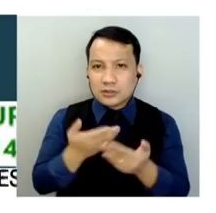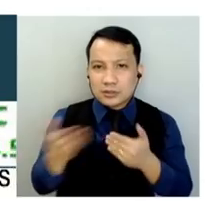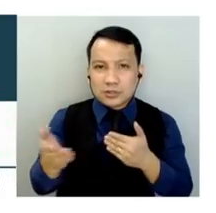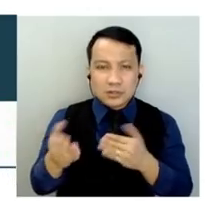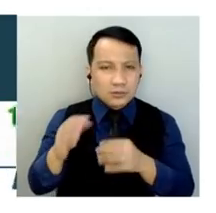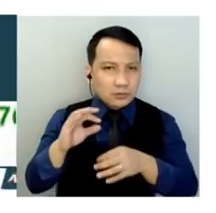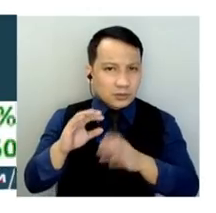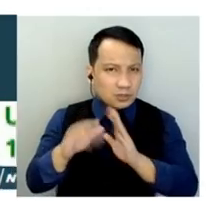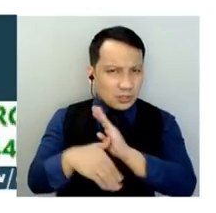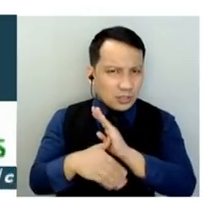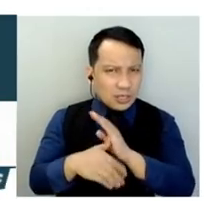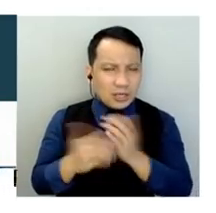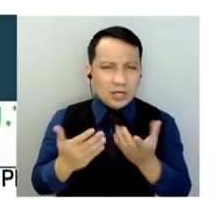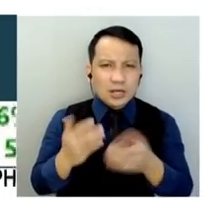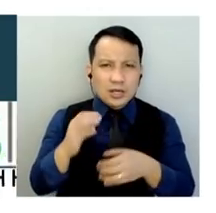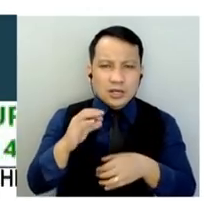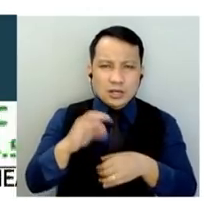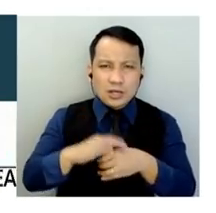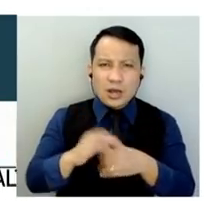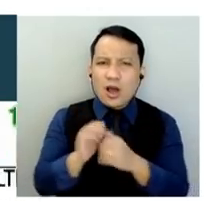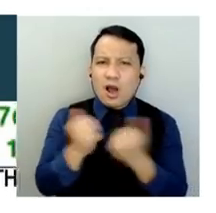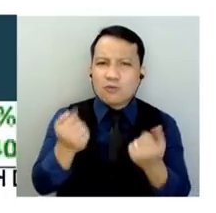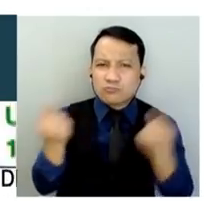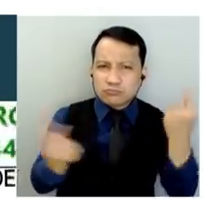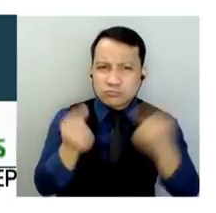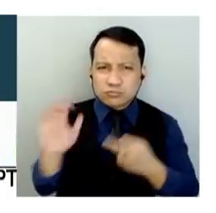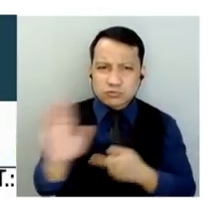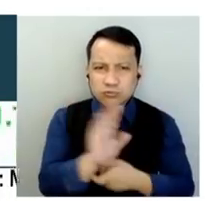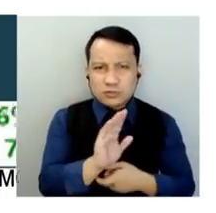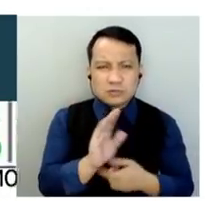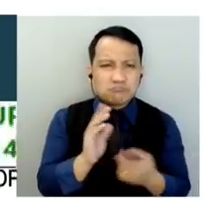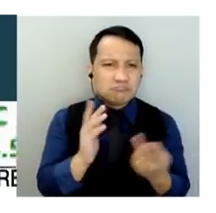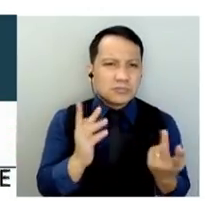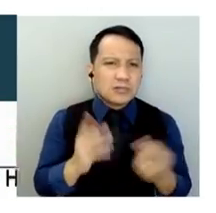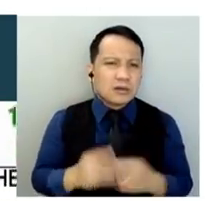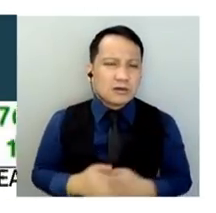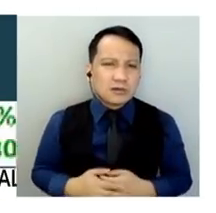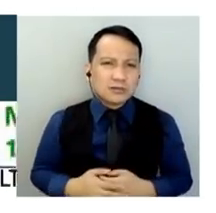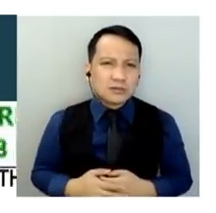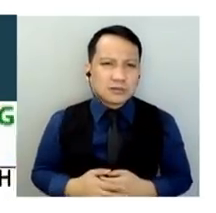election victory. How valid is that concern coming from the people?